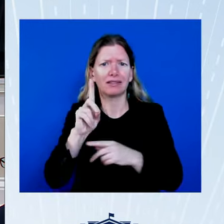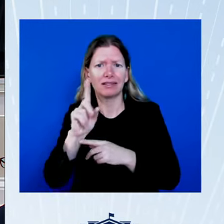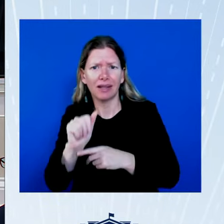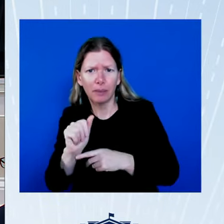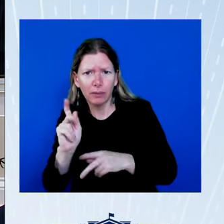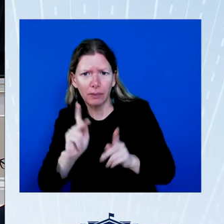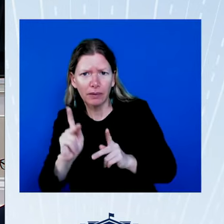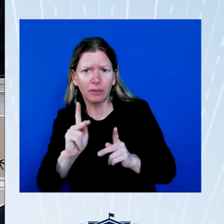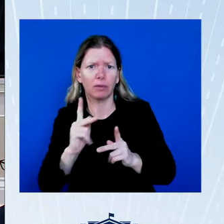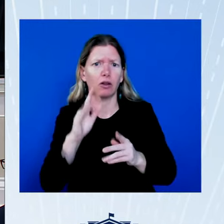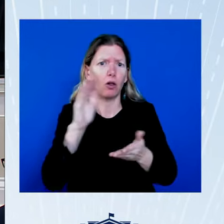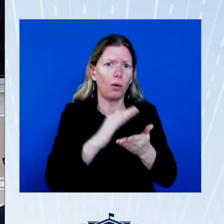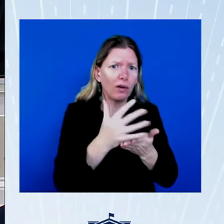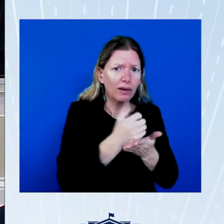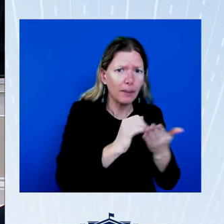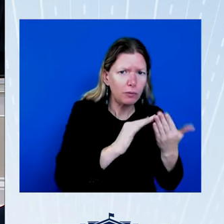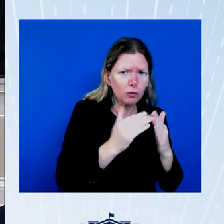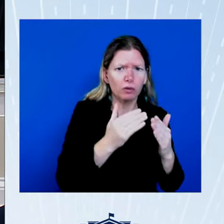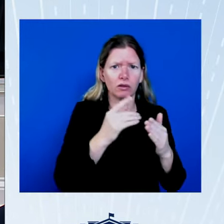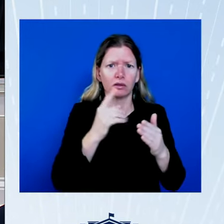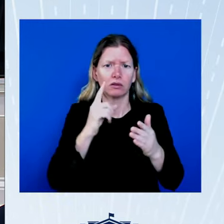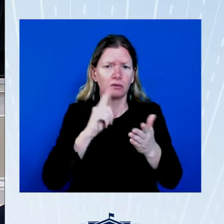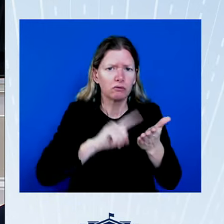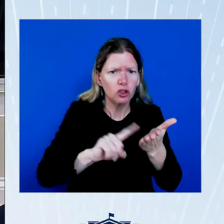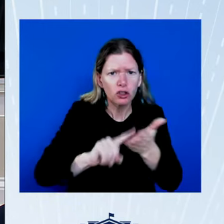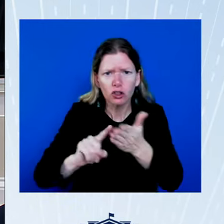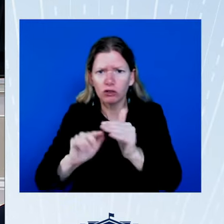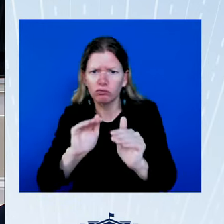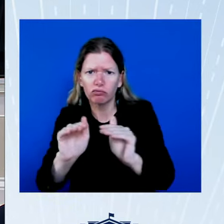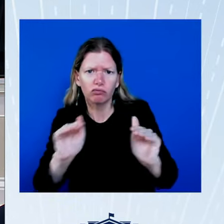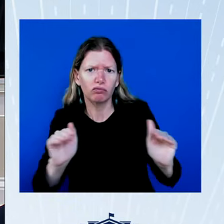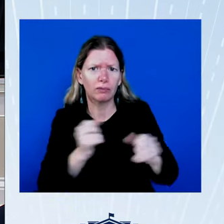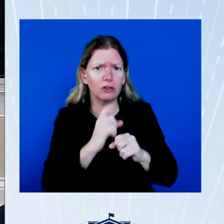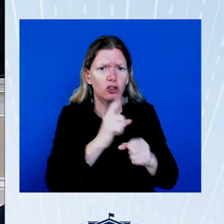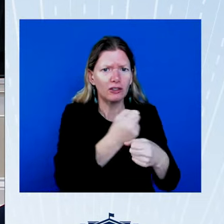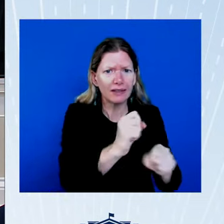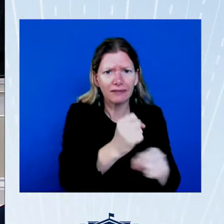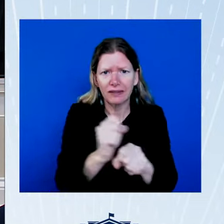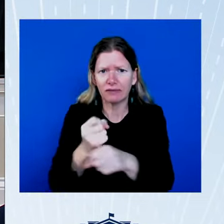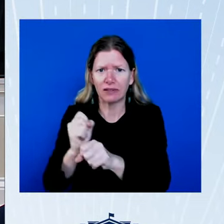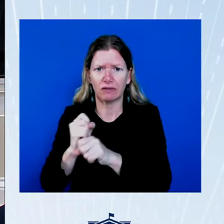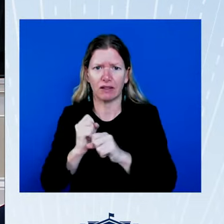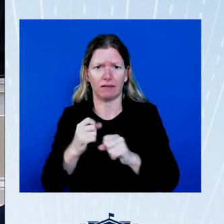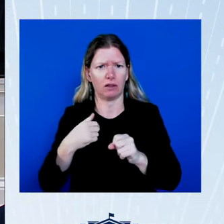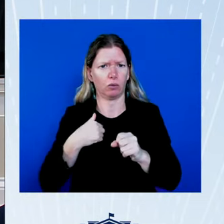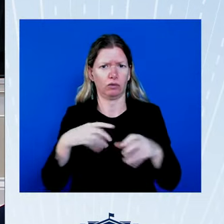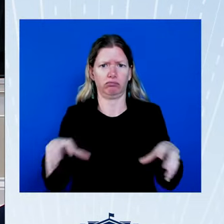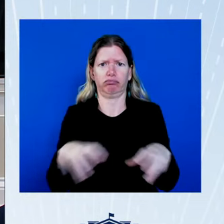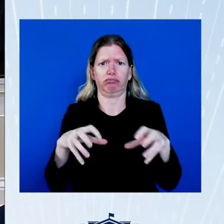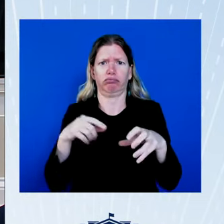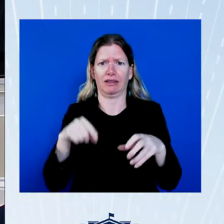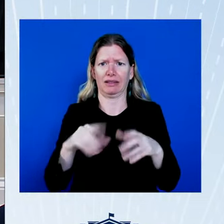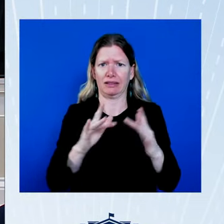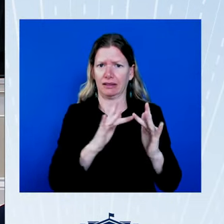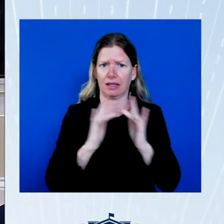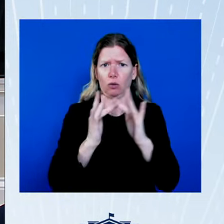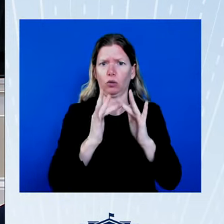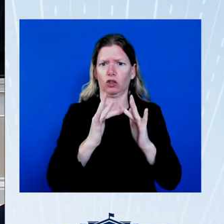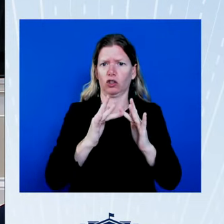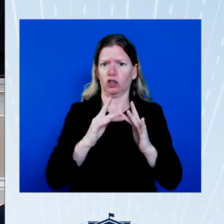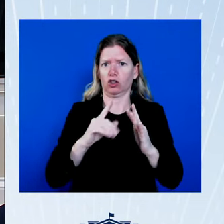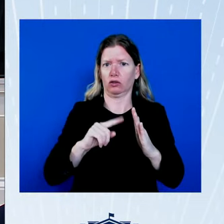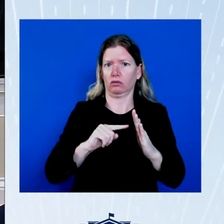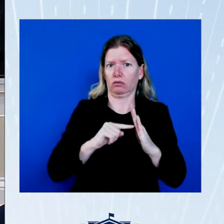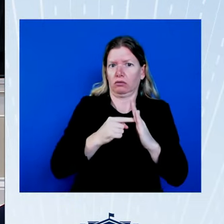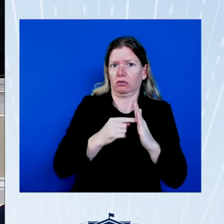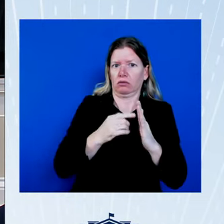this network in the initial months of COVID more than any other time, and it really goes to show that something as simple as neighbors checking in on each other